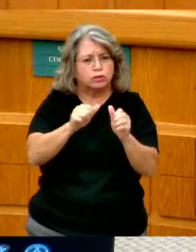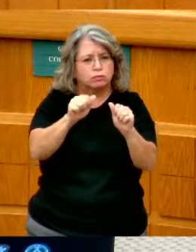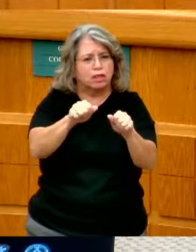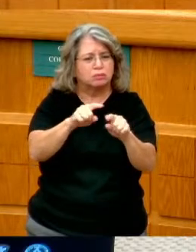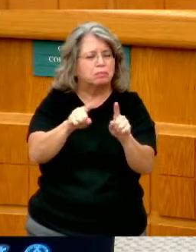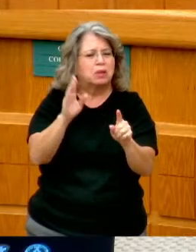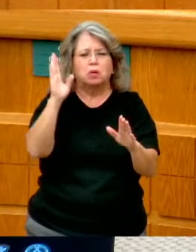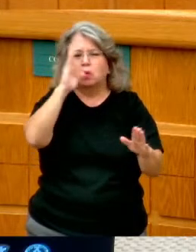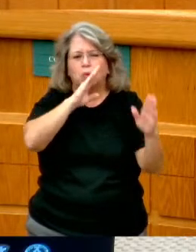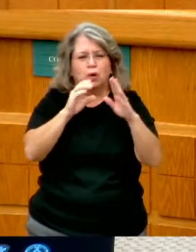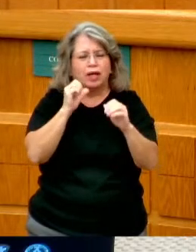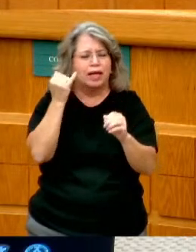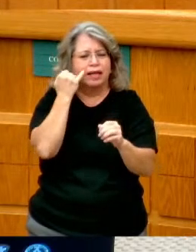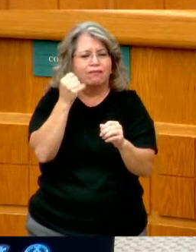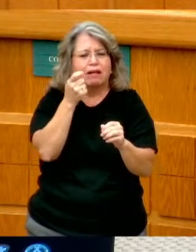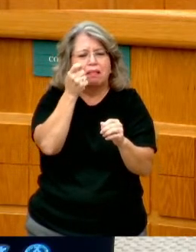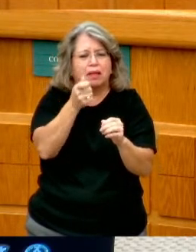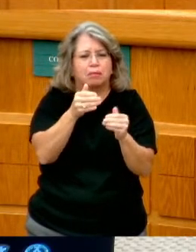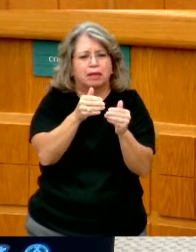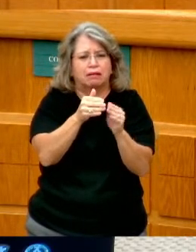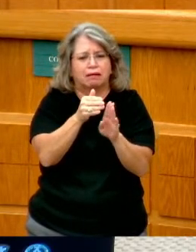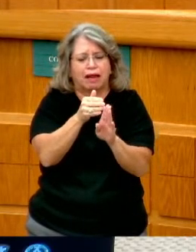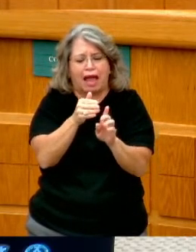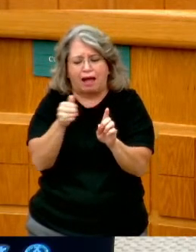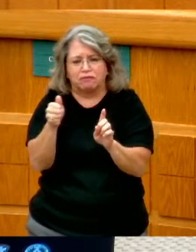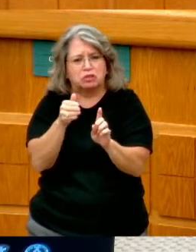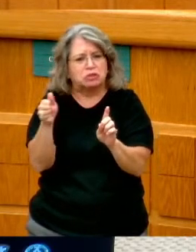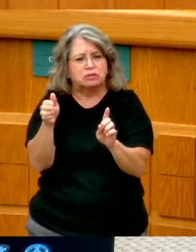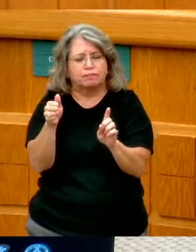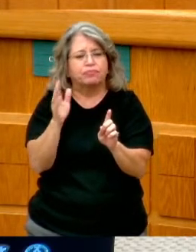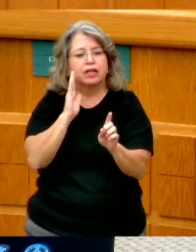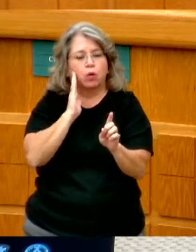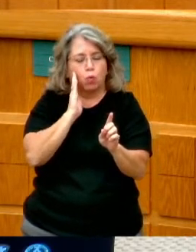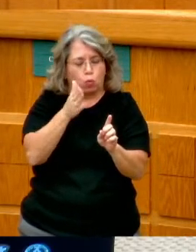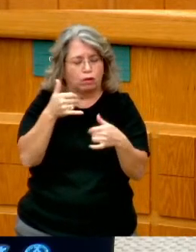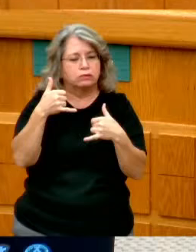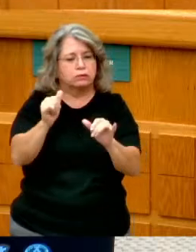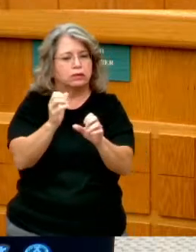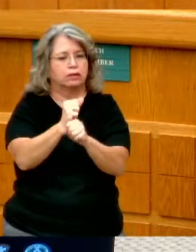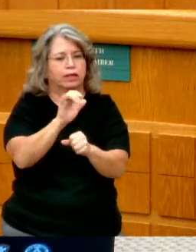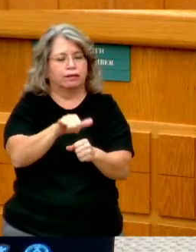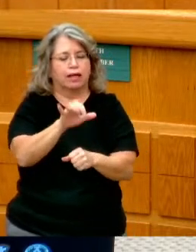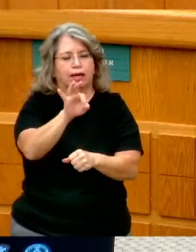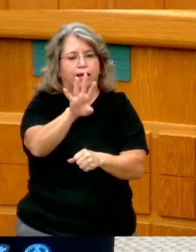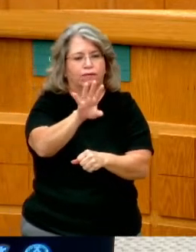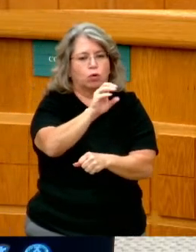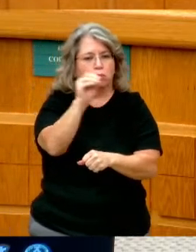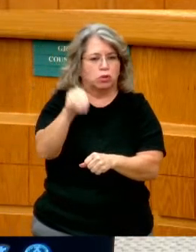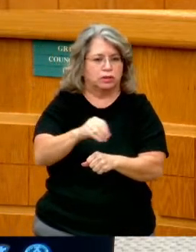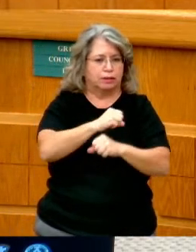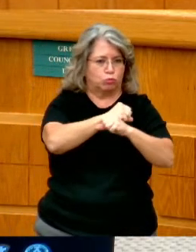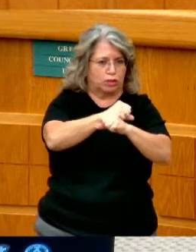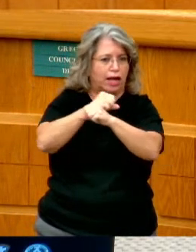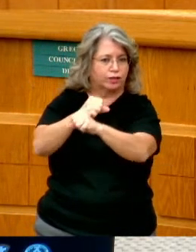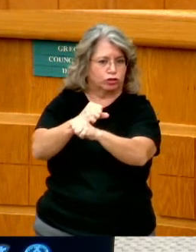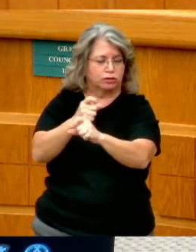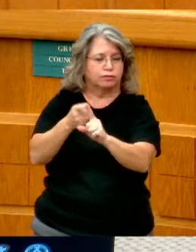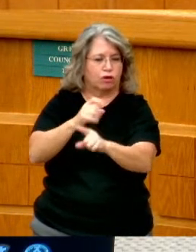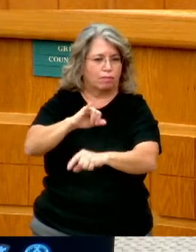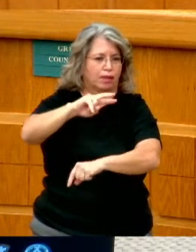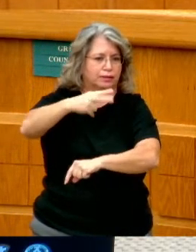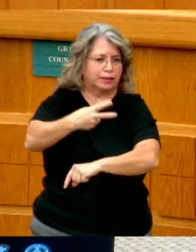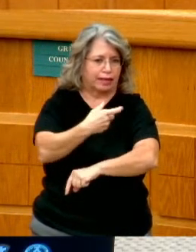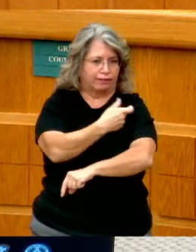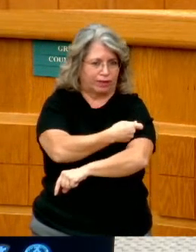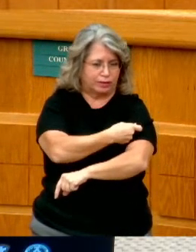just a few weeks later. You should still get the 94% protection after the second vaccine. Remember, we're